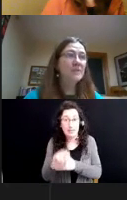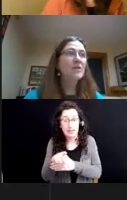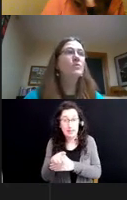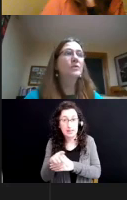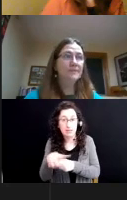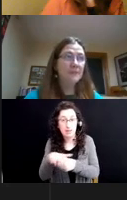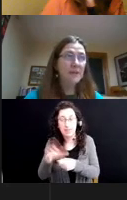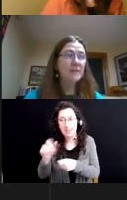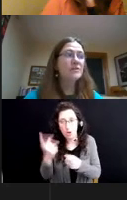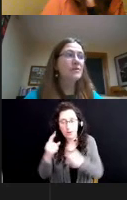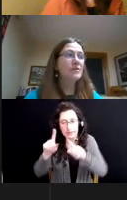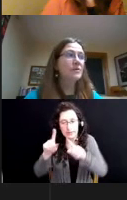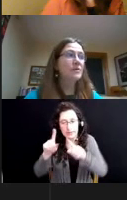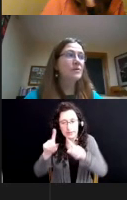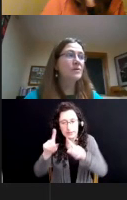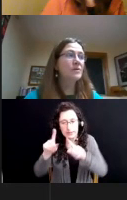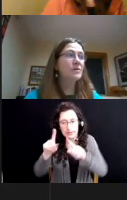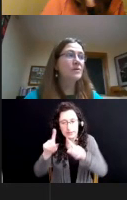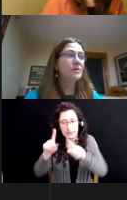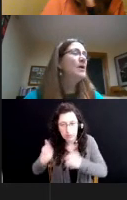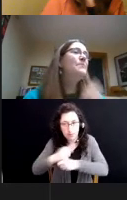it's hard work. And so